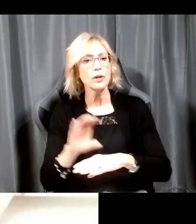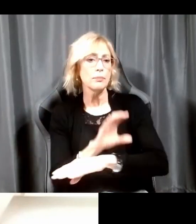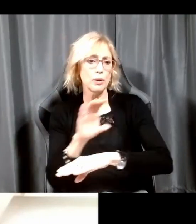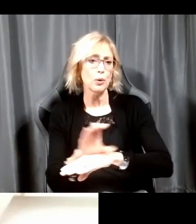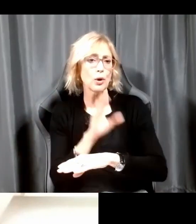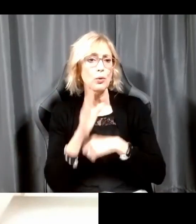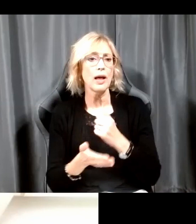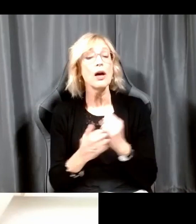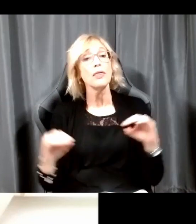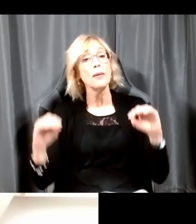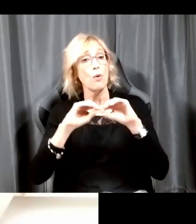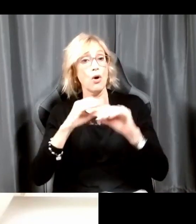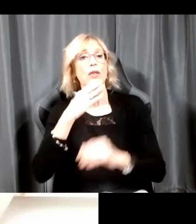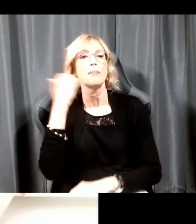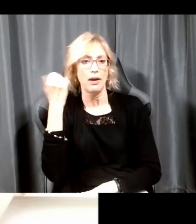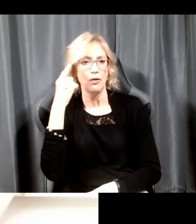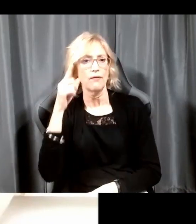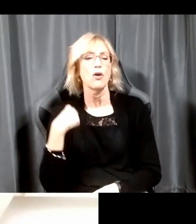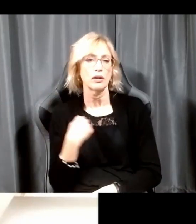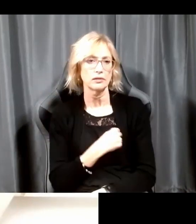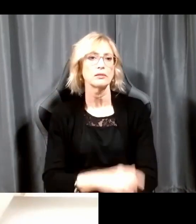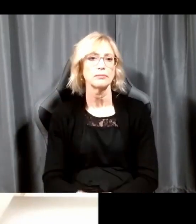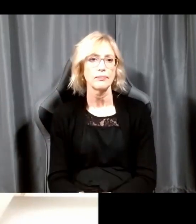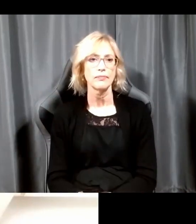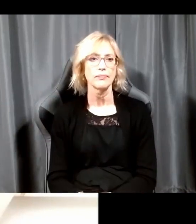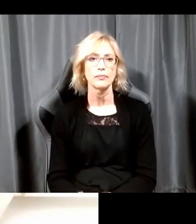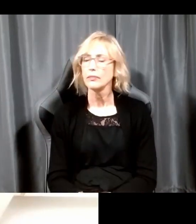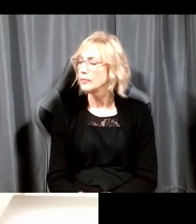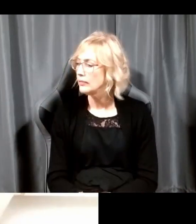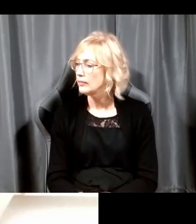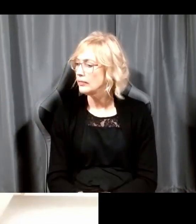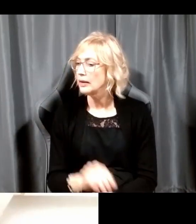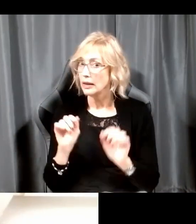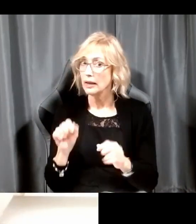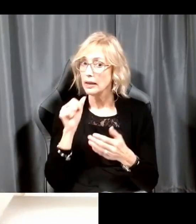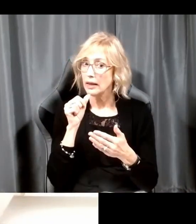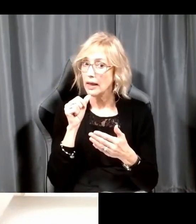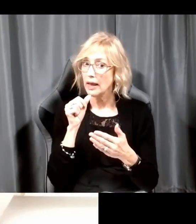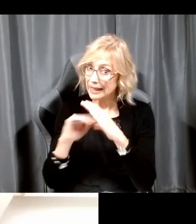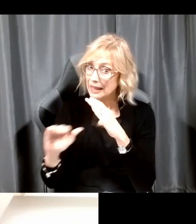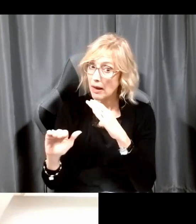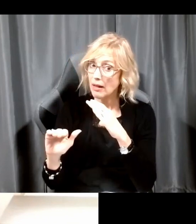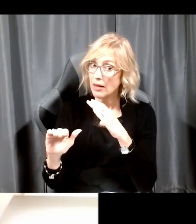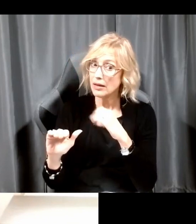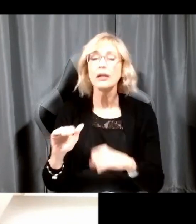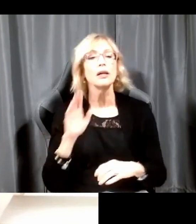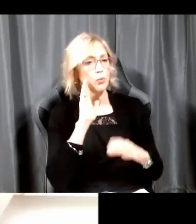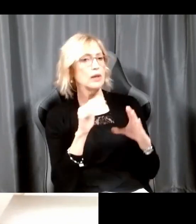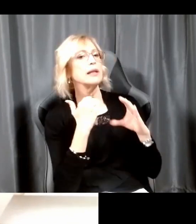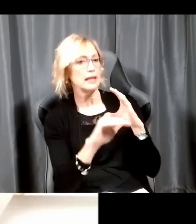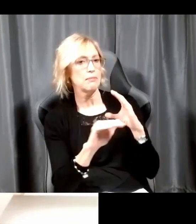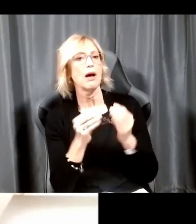helpful. The more, the better for us. Can you email it to? Yes, we will email it